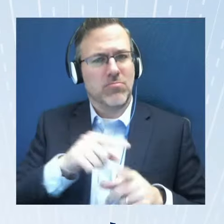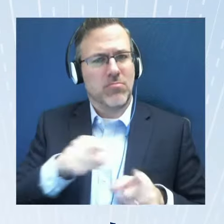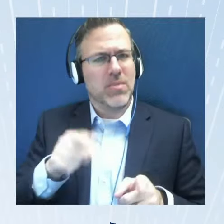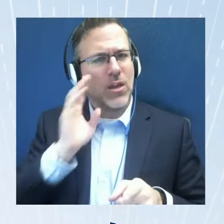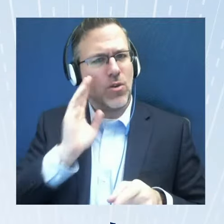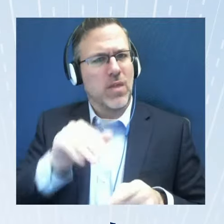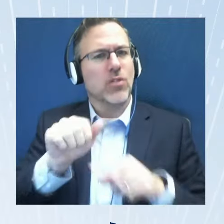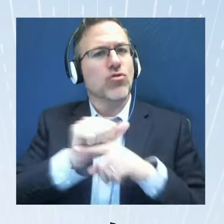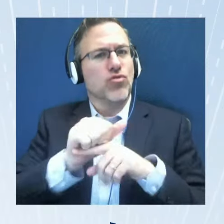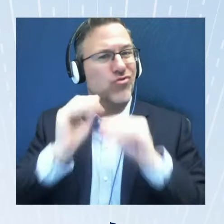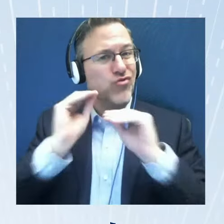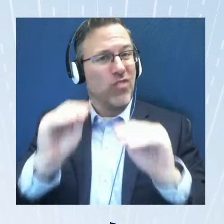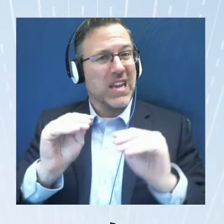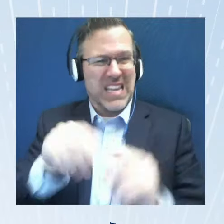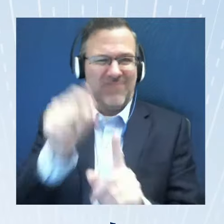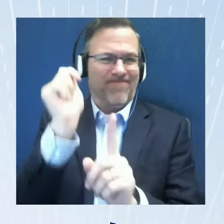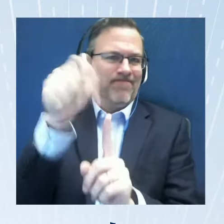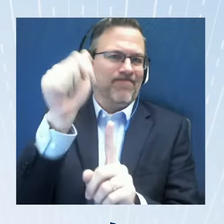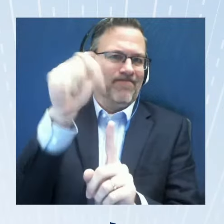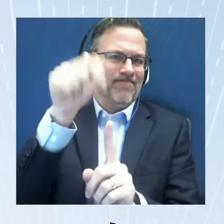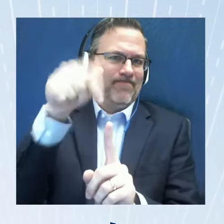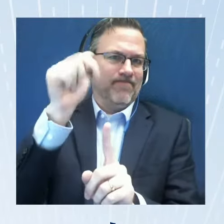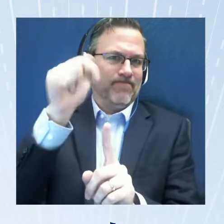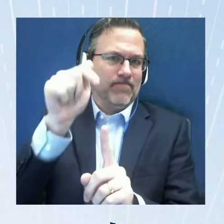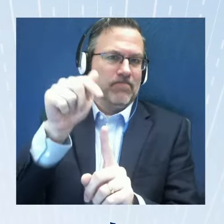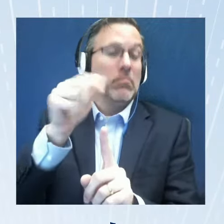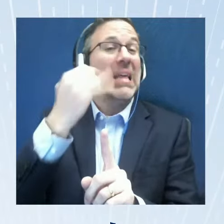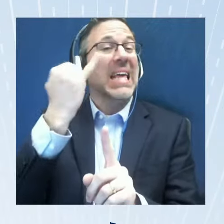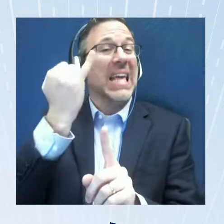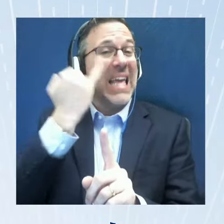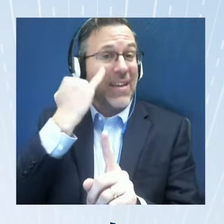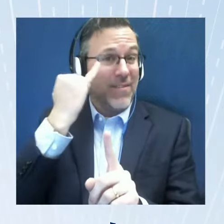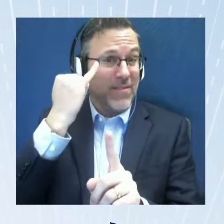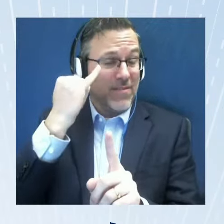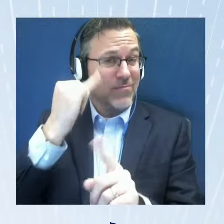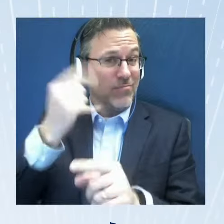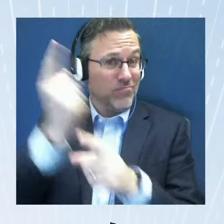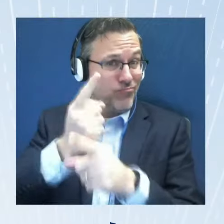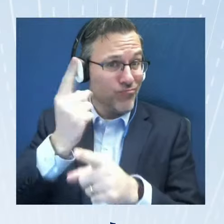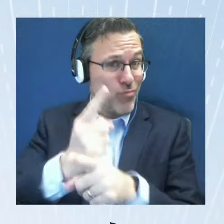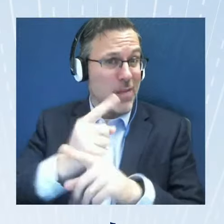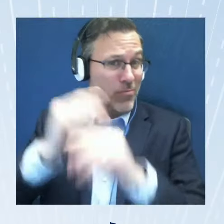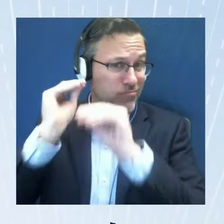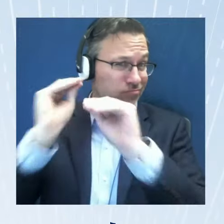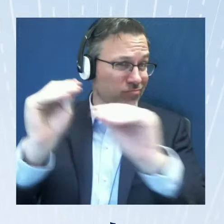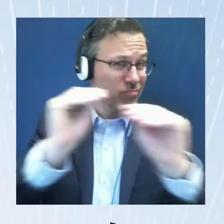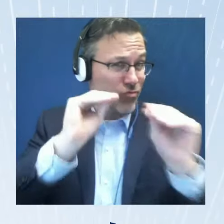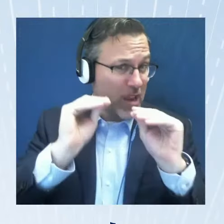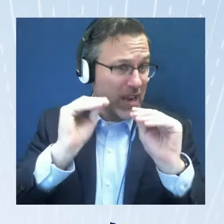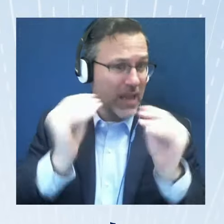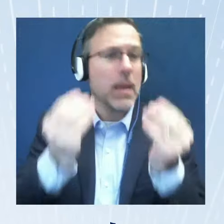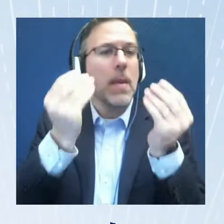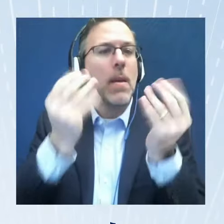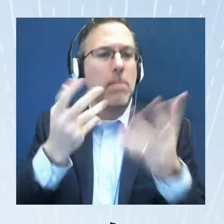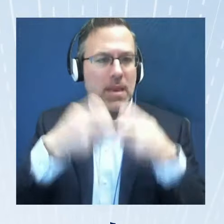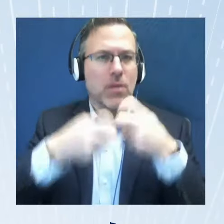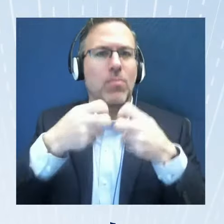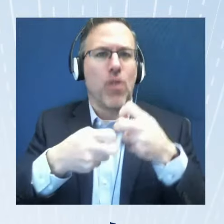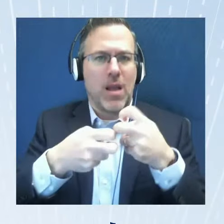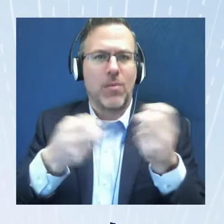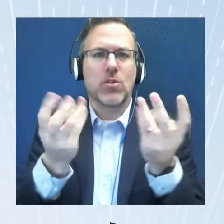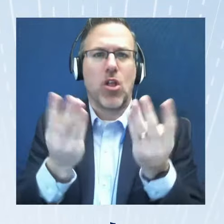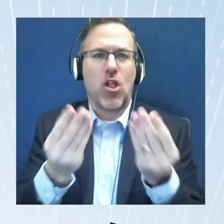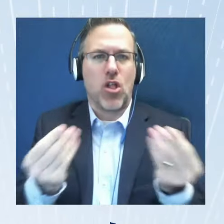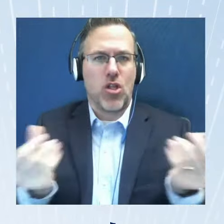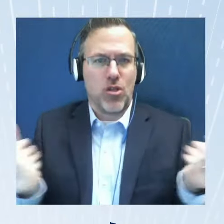all of this, right? I mean, if the training is done correctly, a lot of these problems go away. And it's got to be both